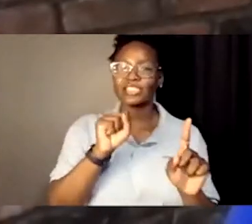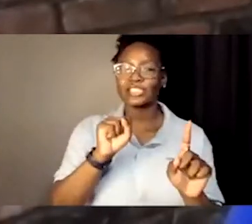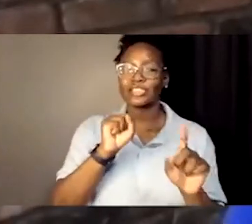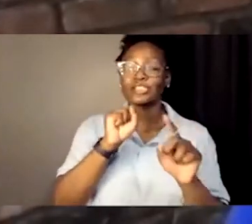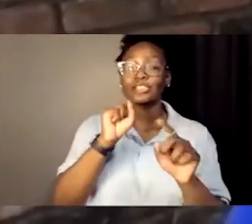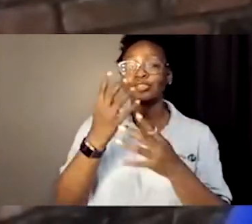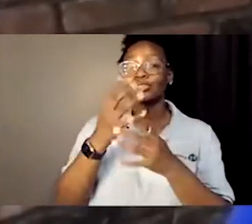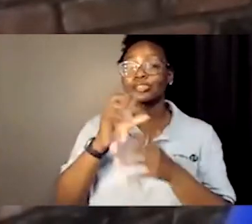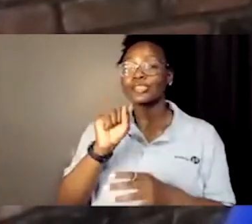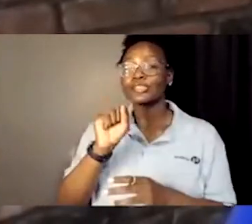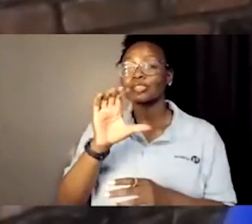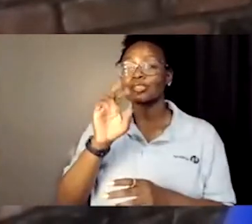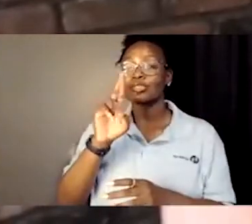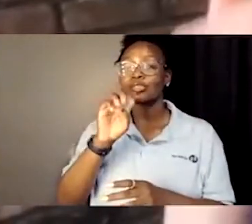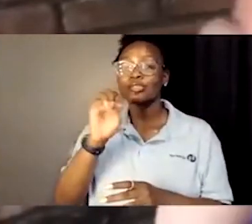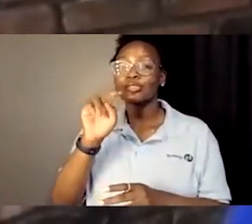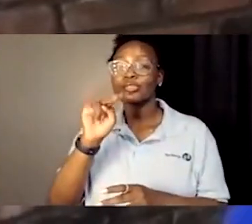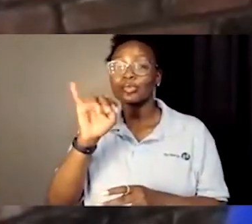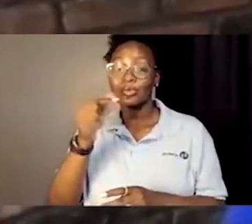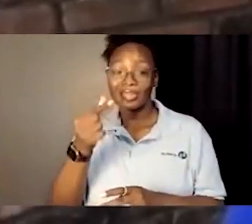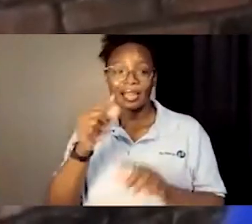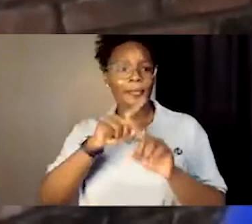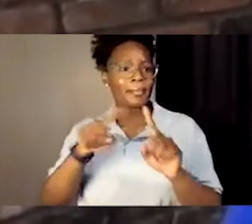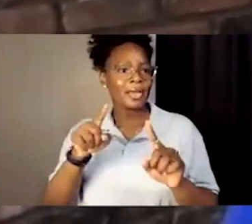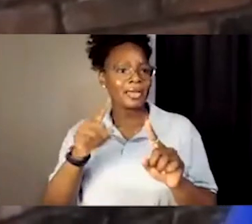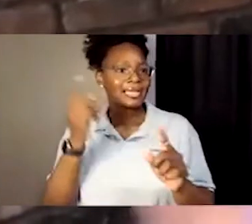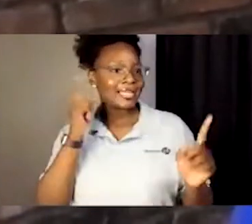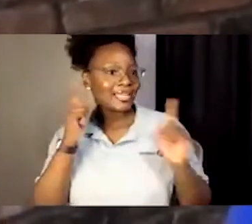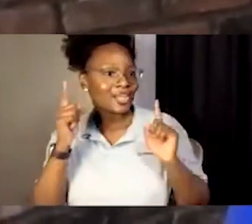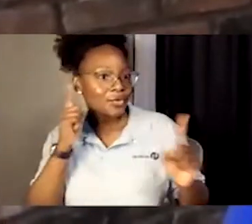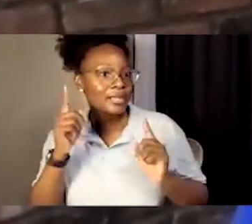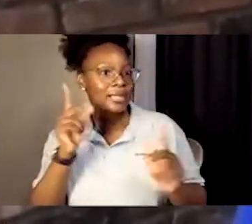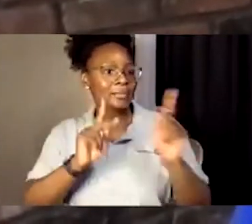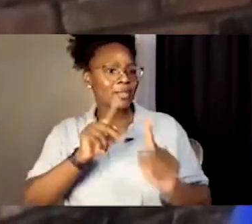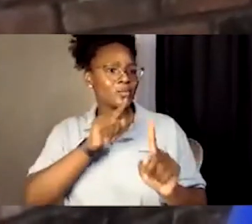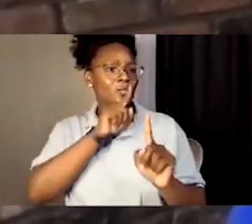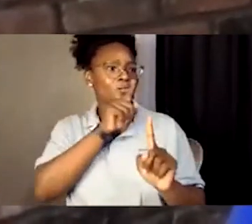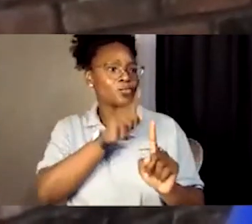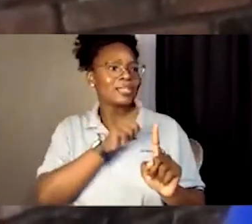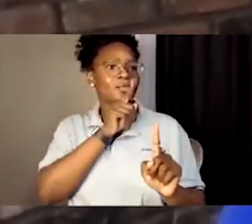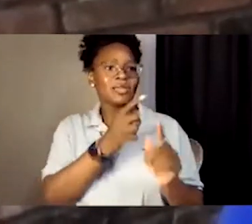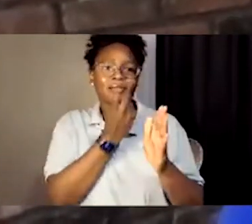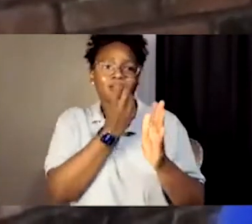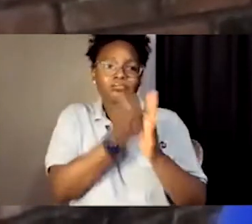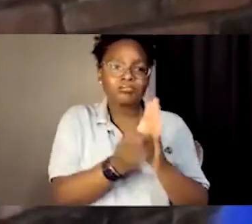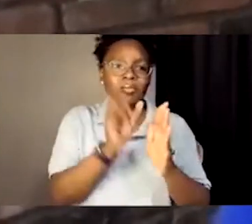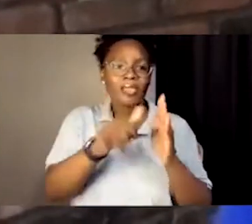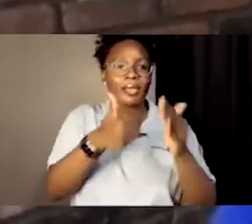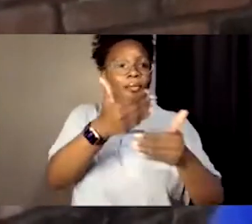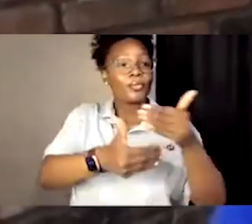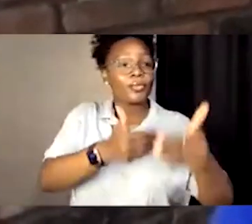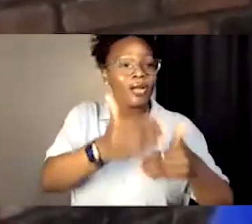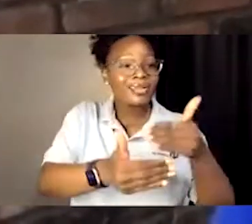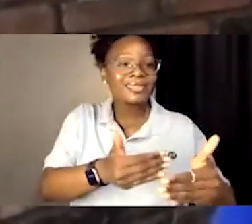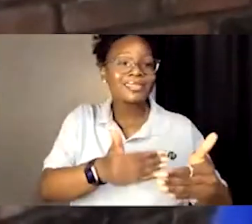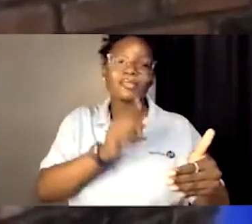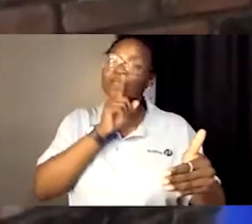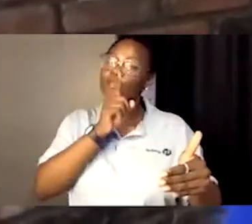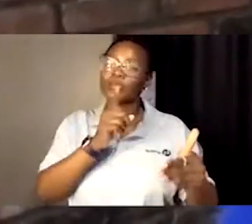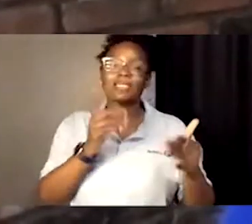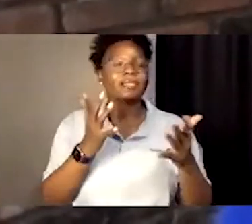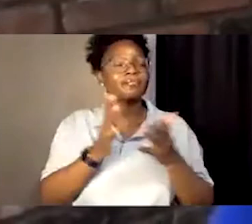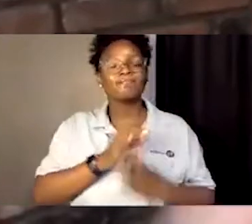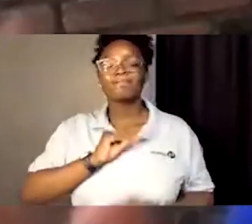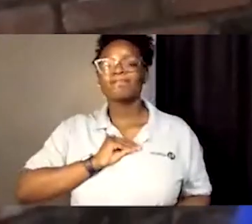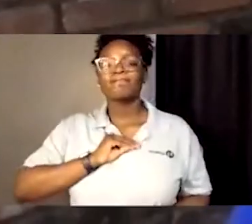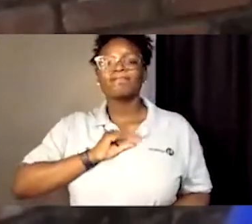strong team and so many people so deeply invested in this process, it just, there's nothing that could mean more to a filmmaker. So I